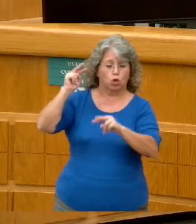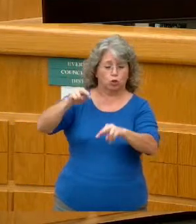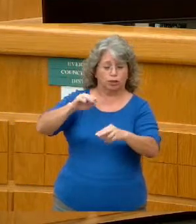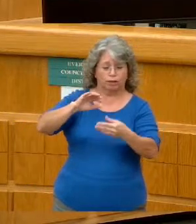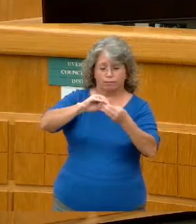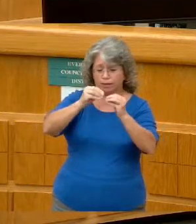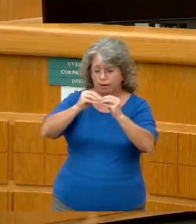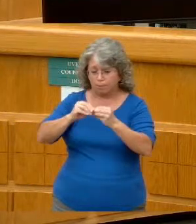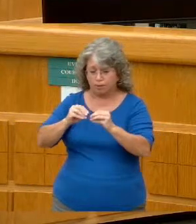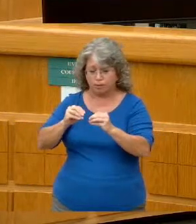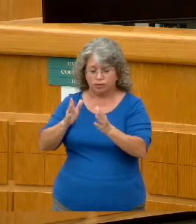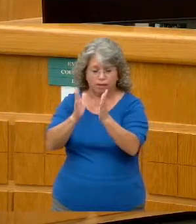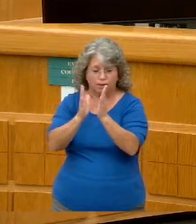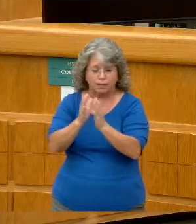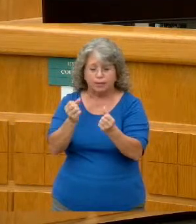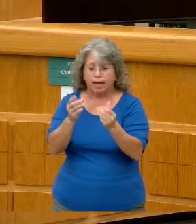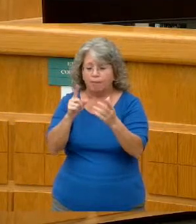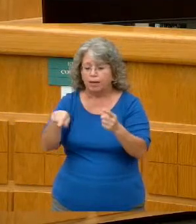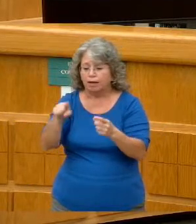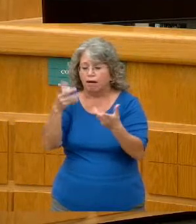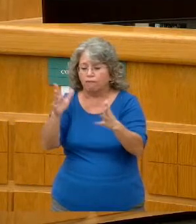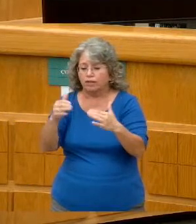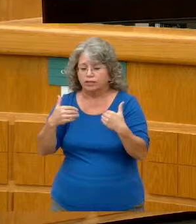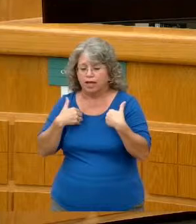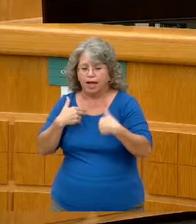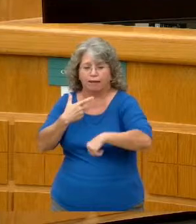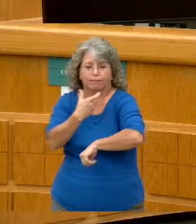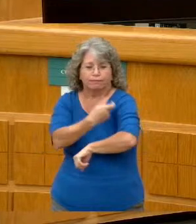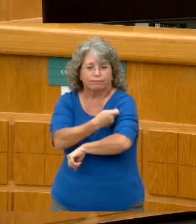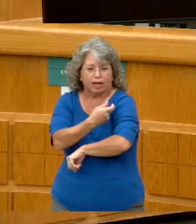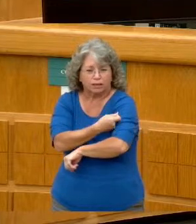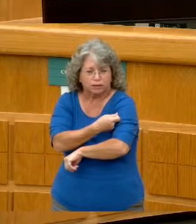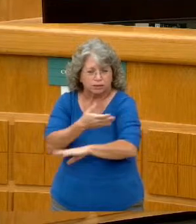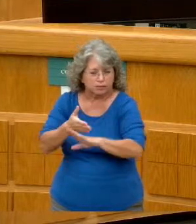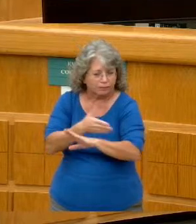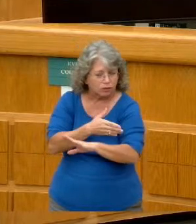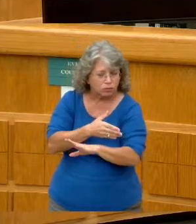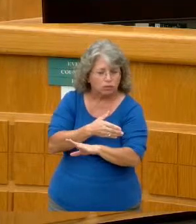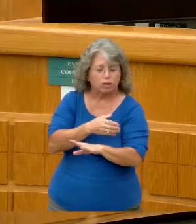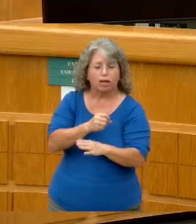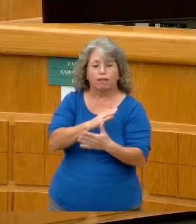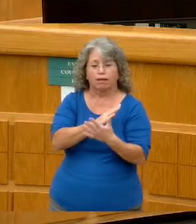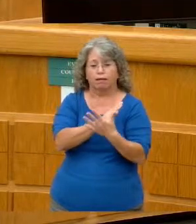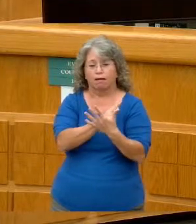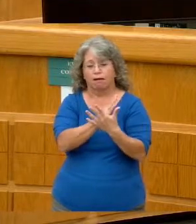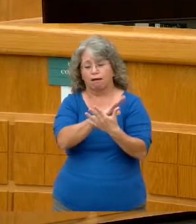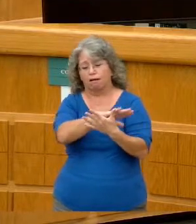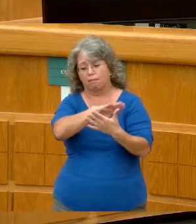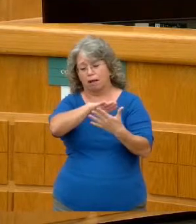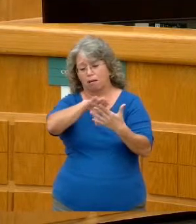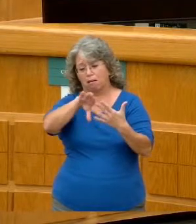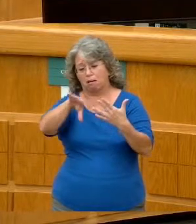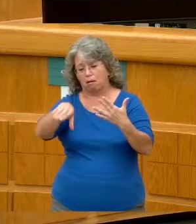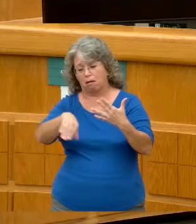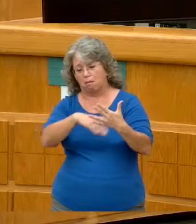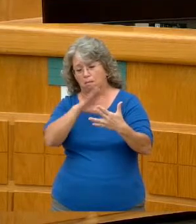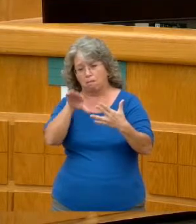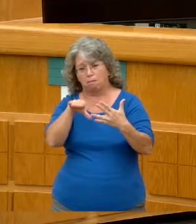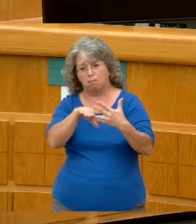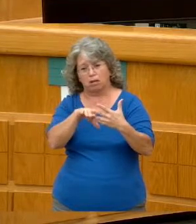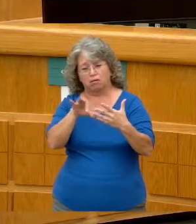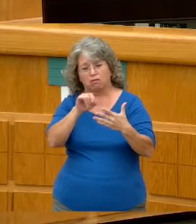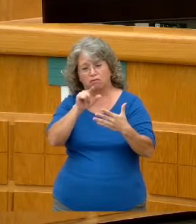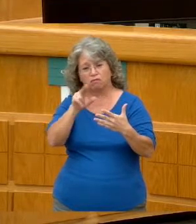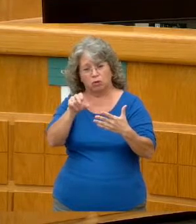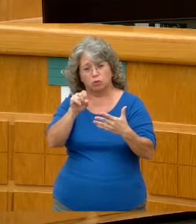all these numbers, and they're also asking, how many of these individuals were vaccinated. And then towards the middle of flu season is when they usually